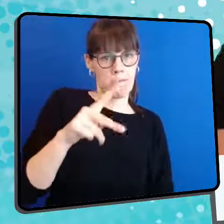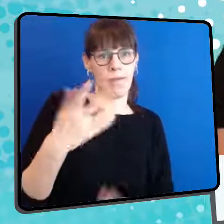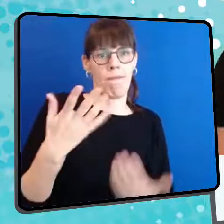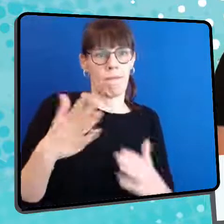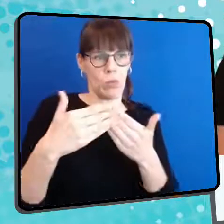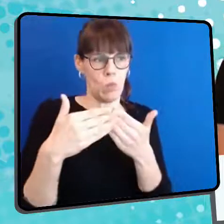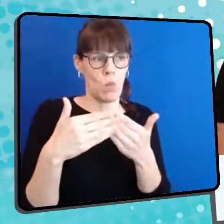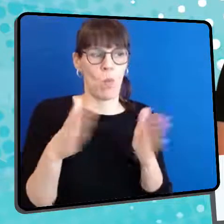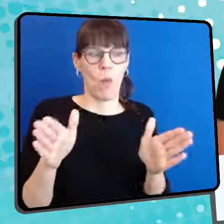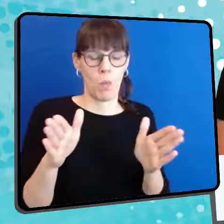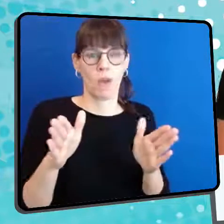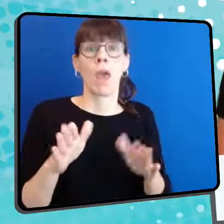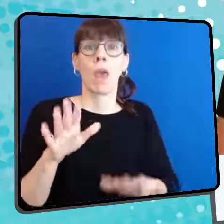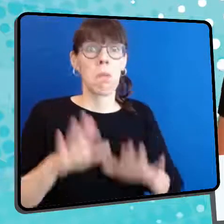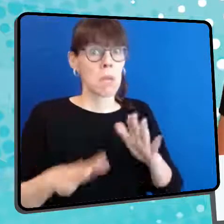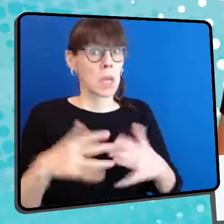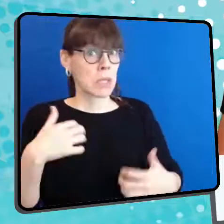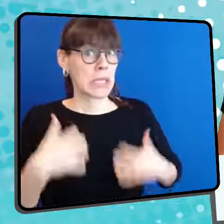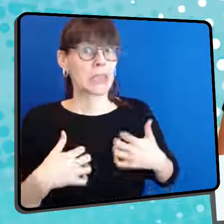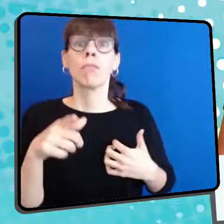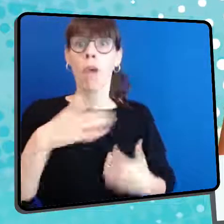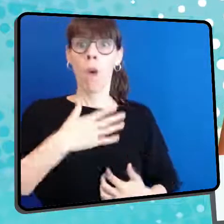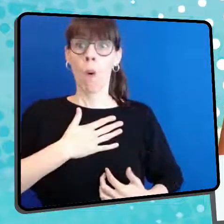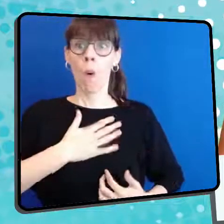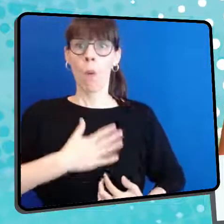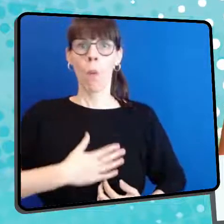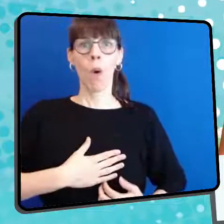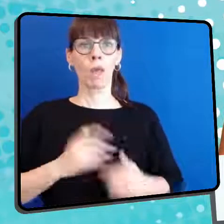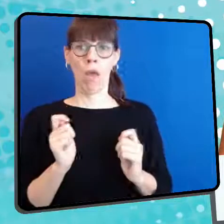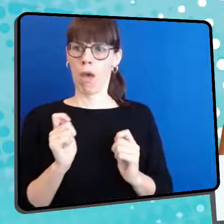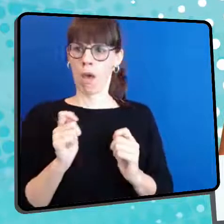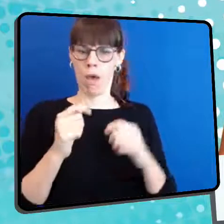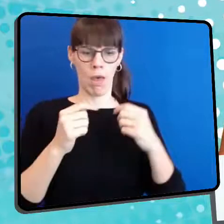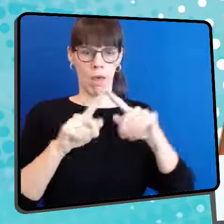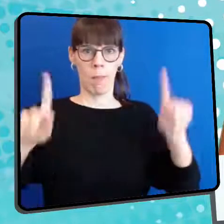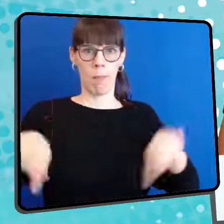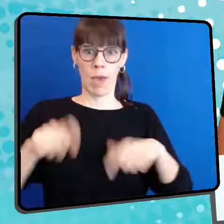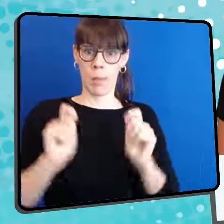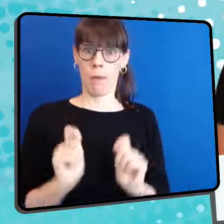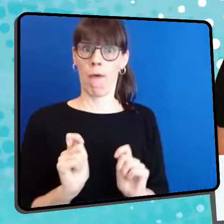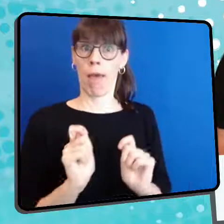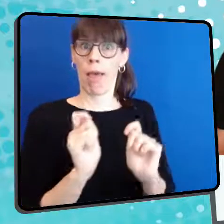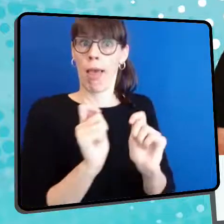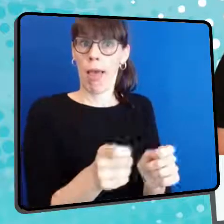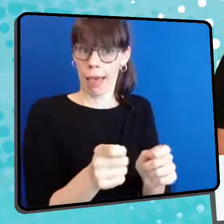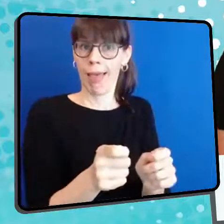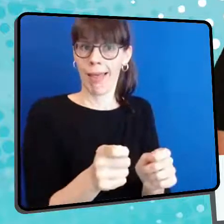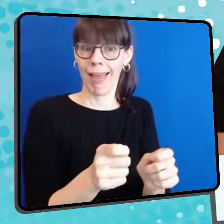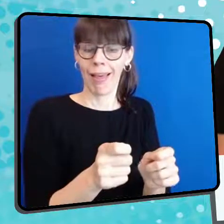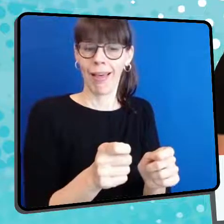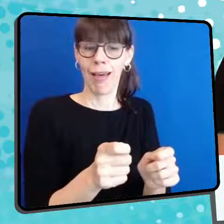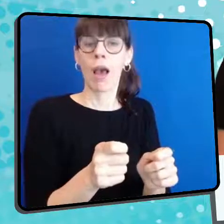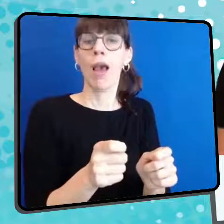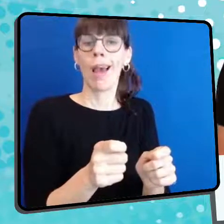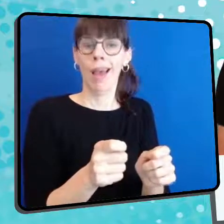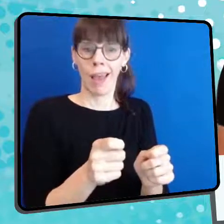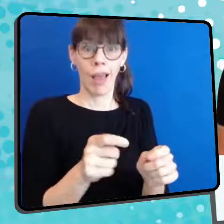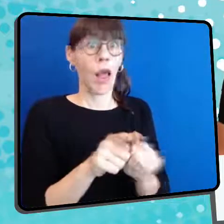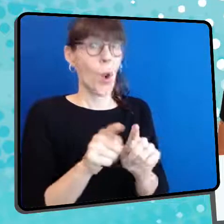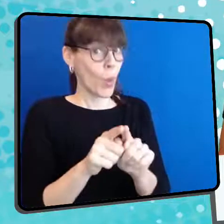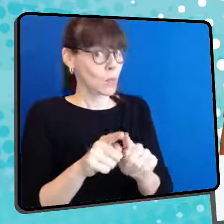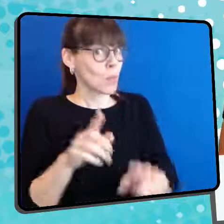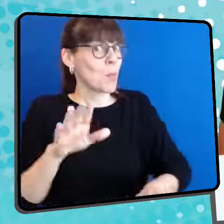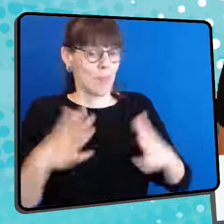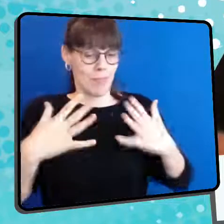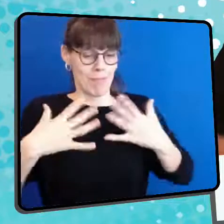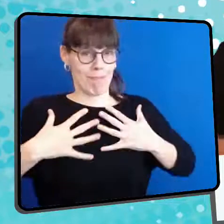and these events are likely to be in person again because they're end of the year. So thumbs